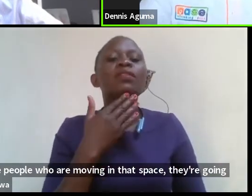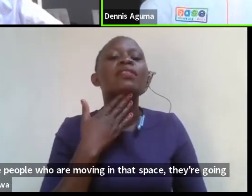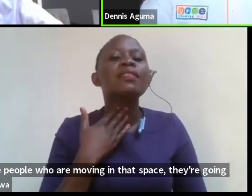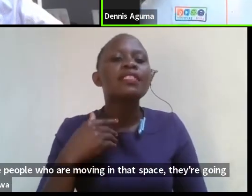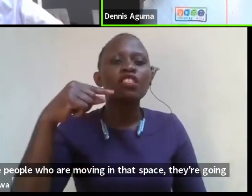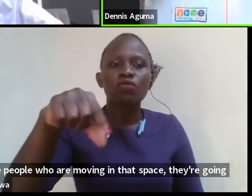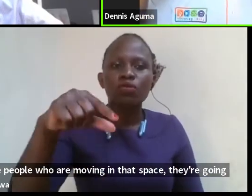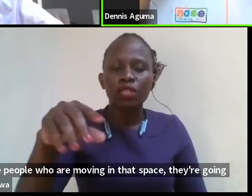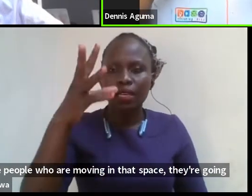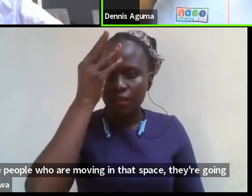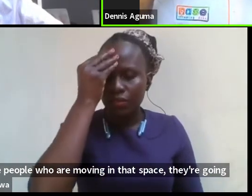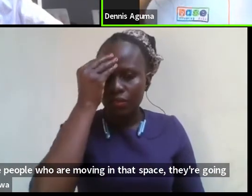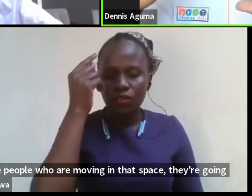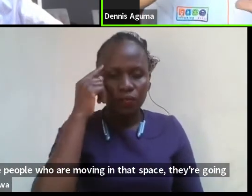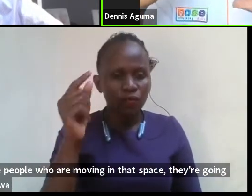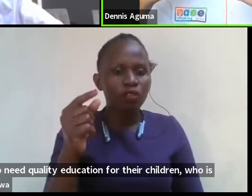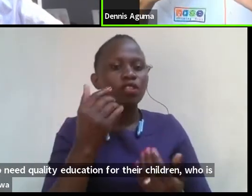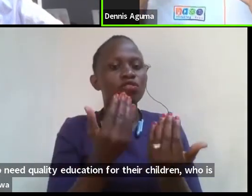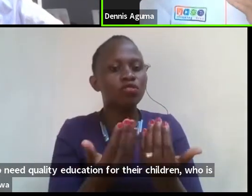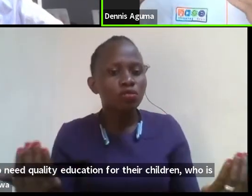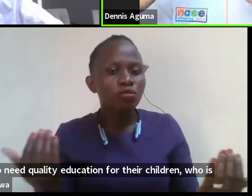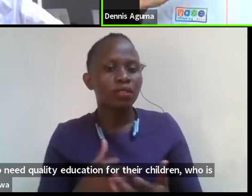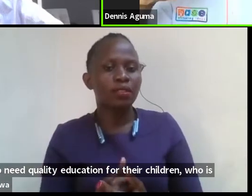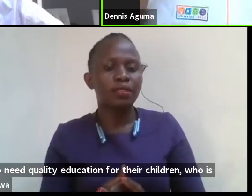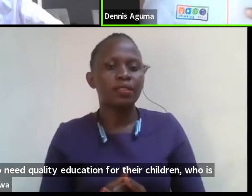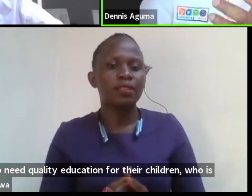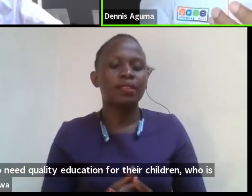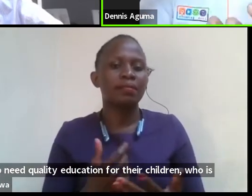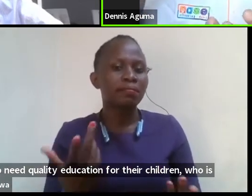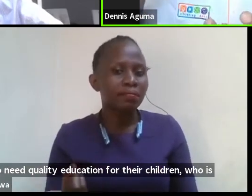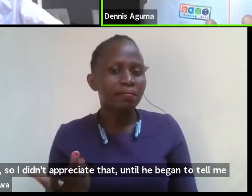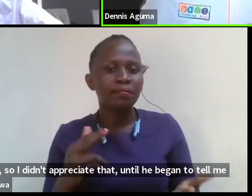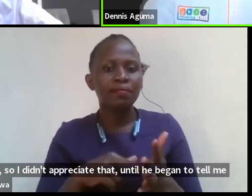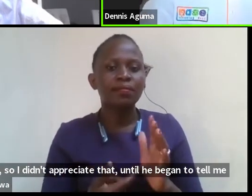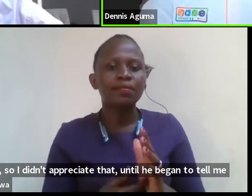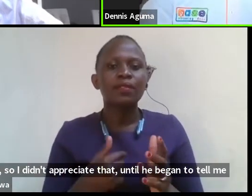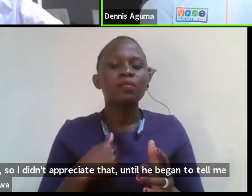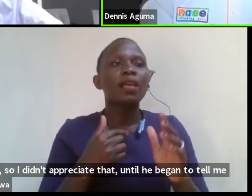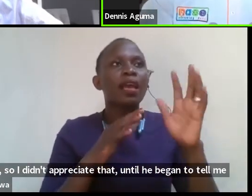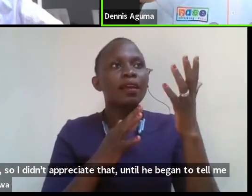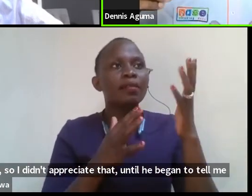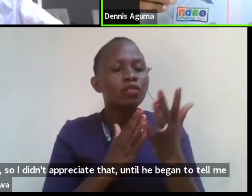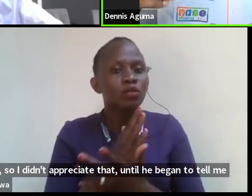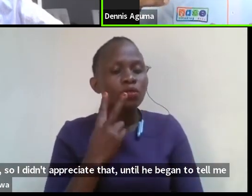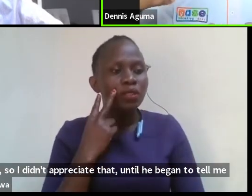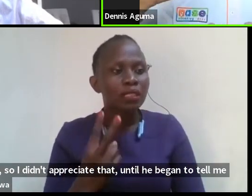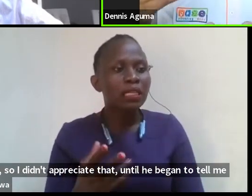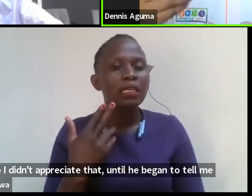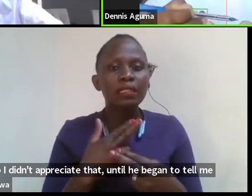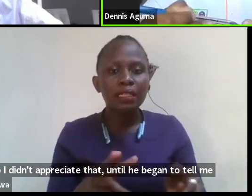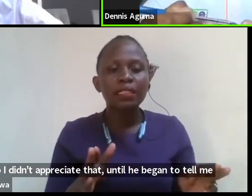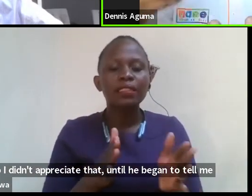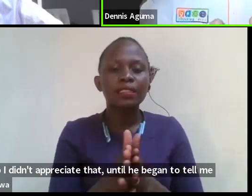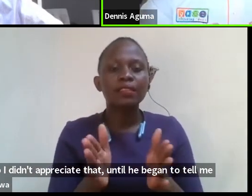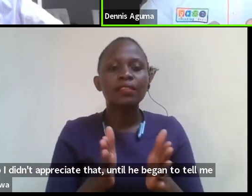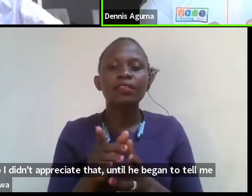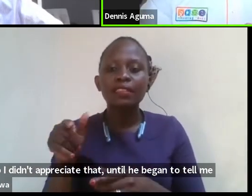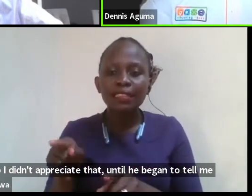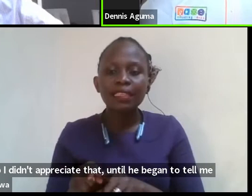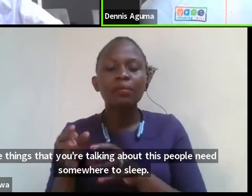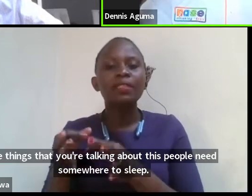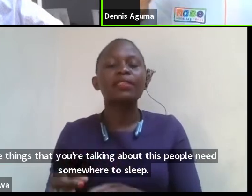so I didn't appreciate that until he began to tell me the things that you're talking about. These people will need somewhere to sleep. They